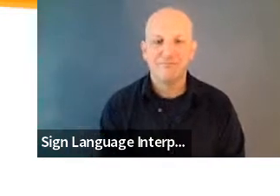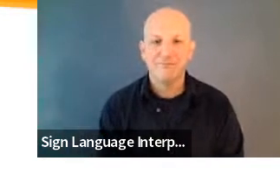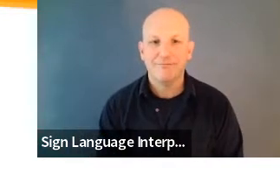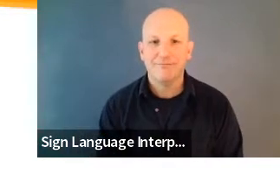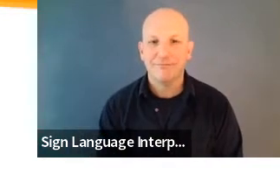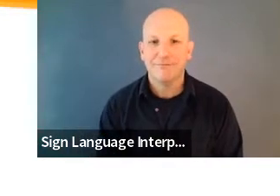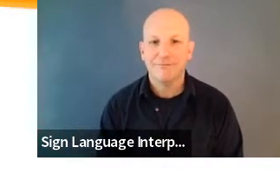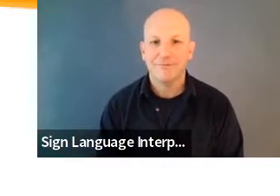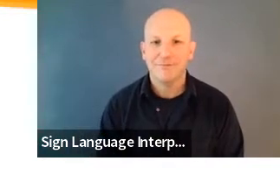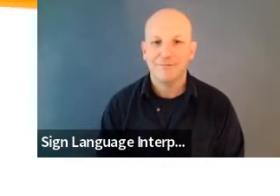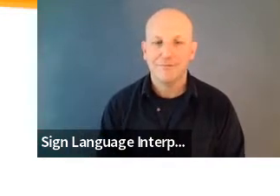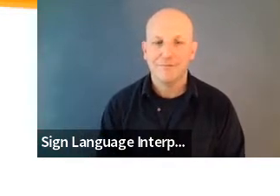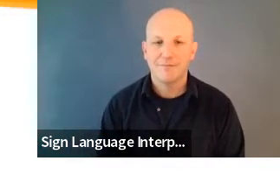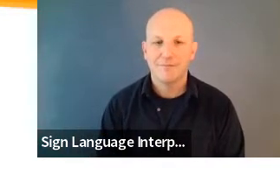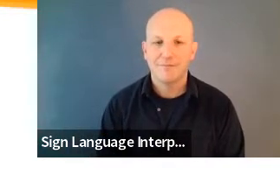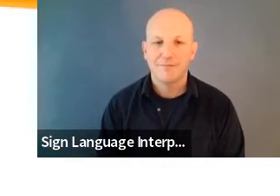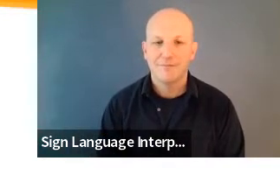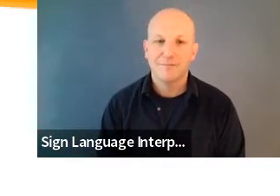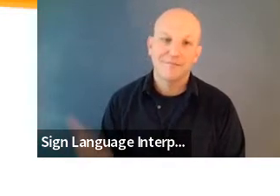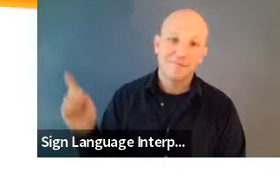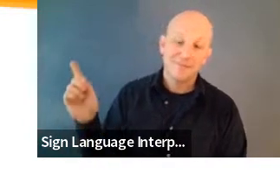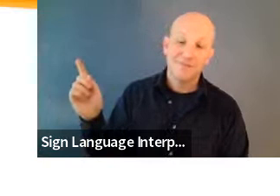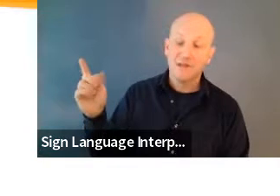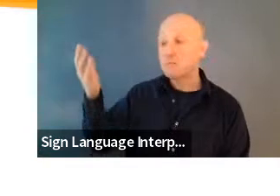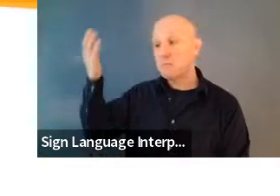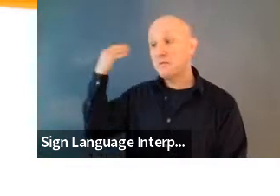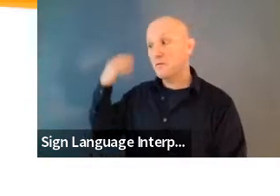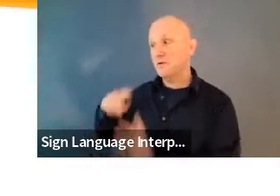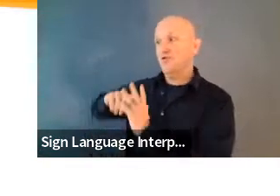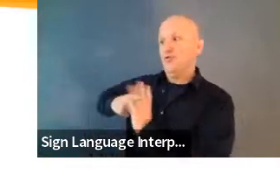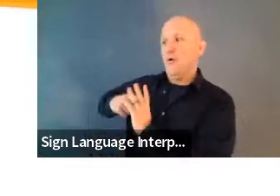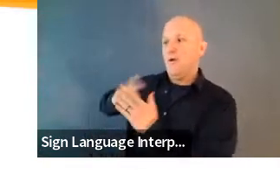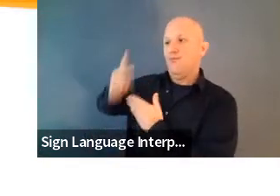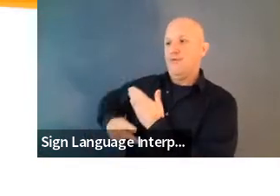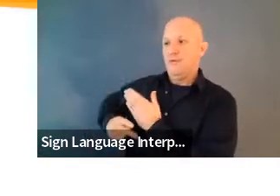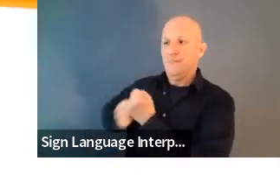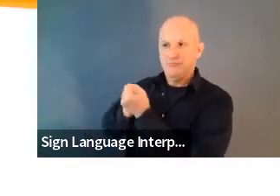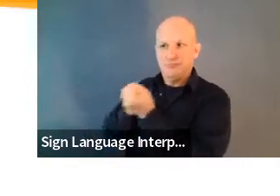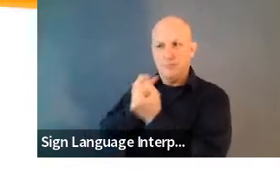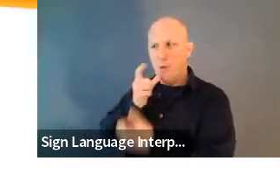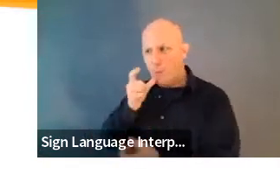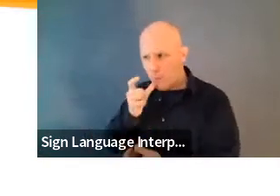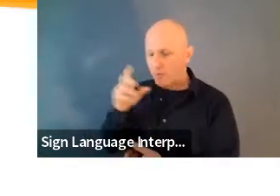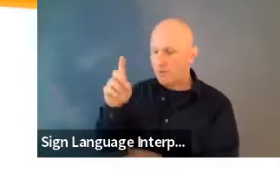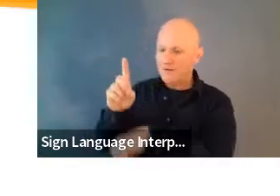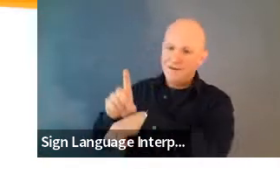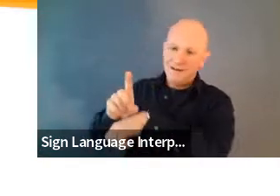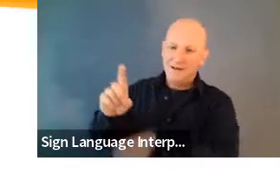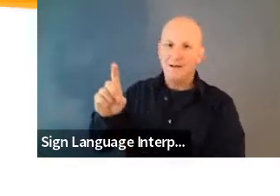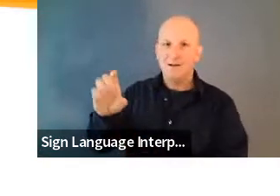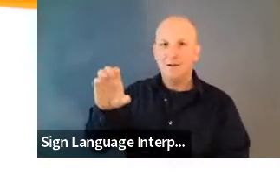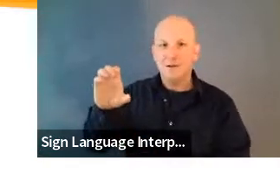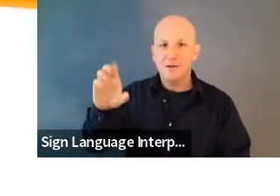just share, early support also that was crucial coming from Dean Cuevas